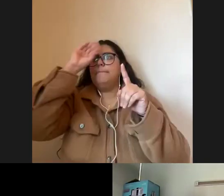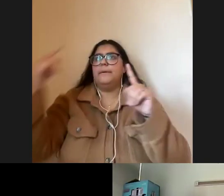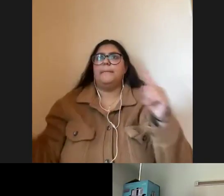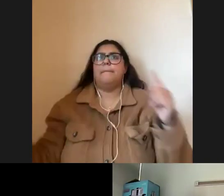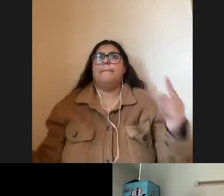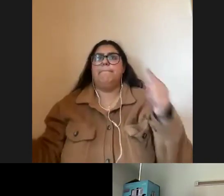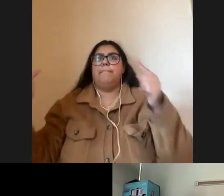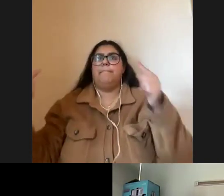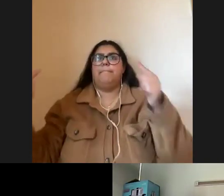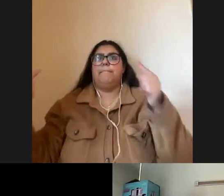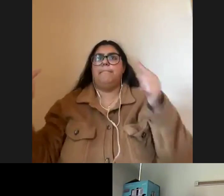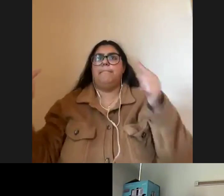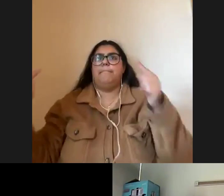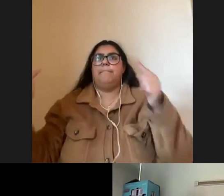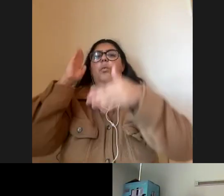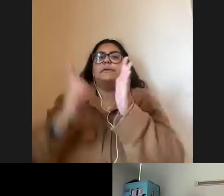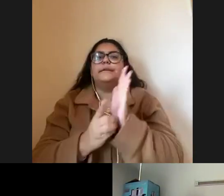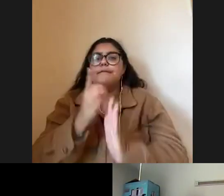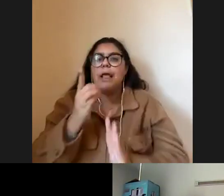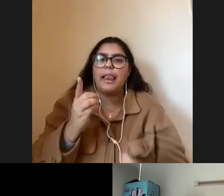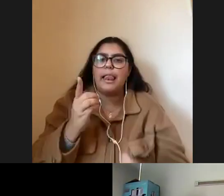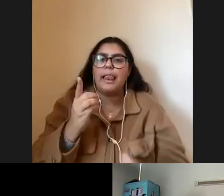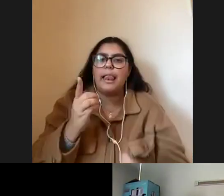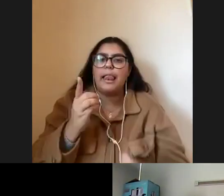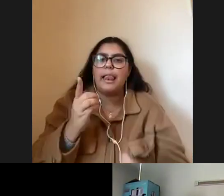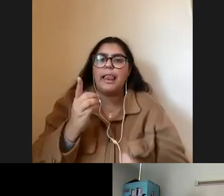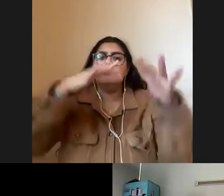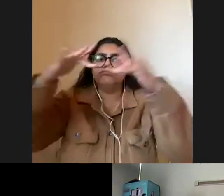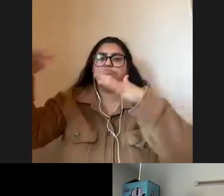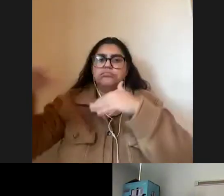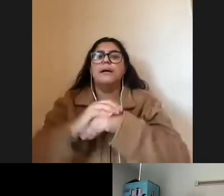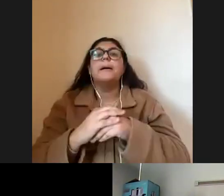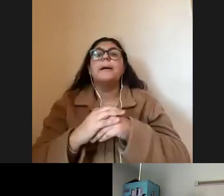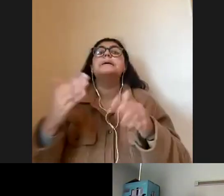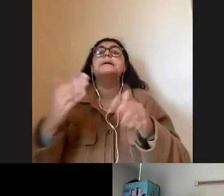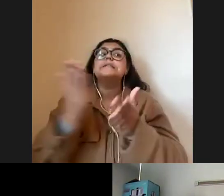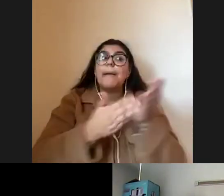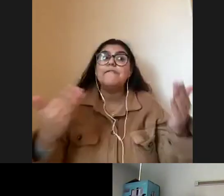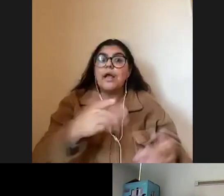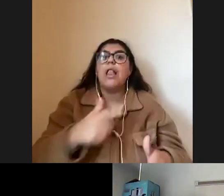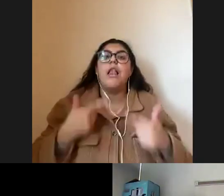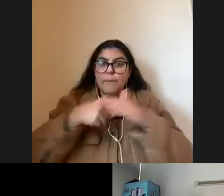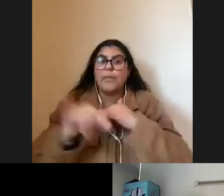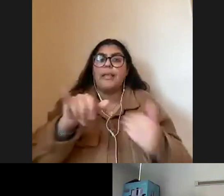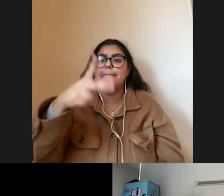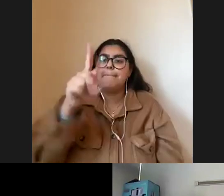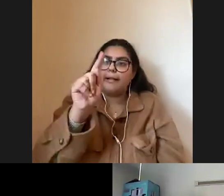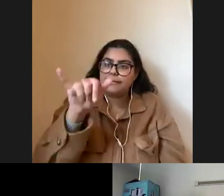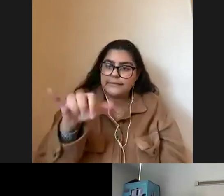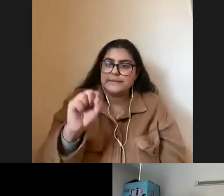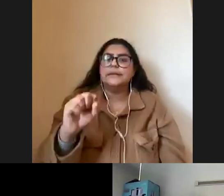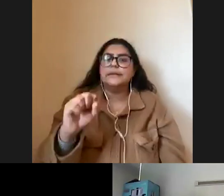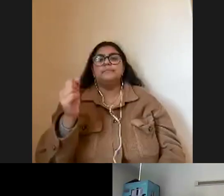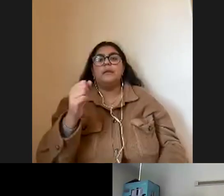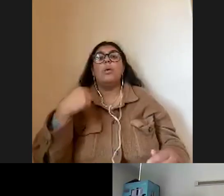will basically develop in the water. But some fish do give live birth, things like platies and swordtails. So one of the things we're working on